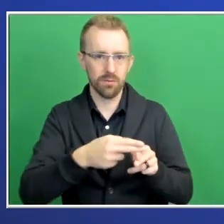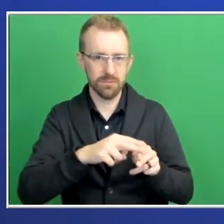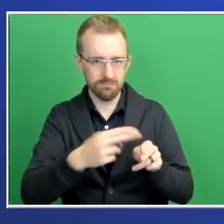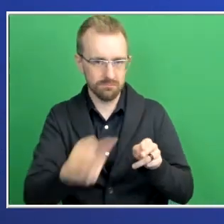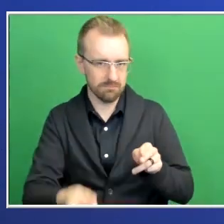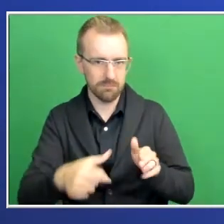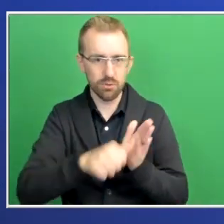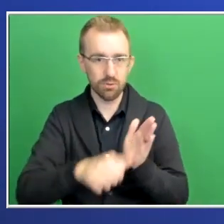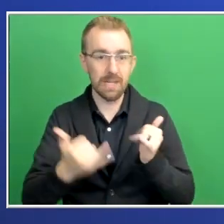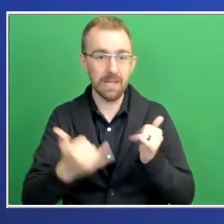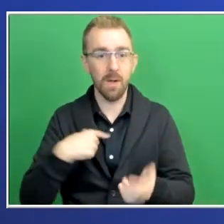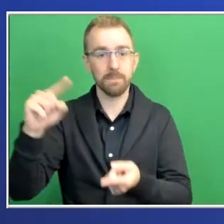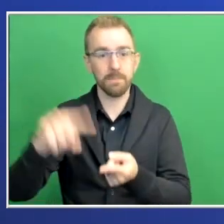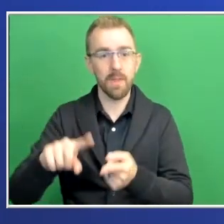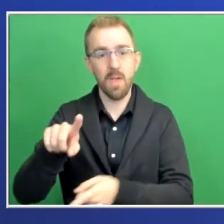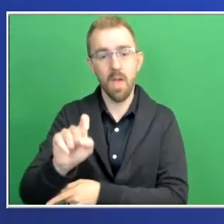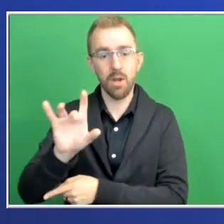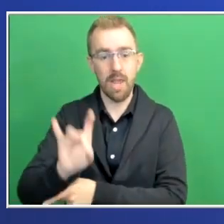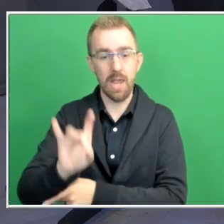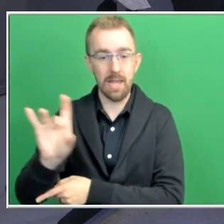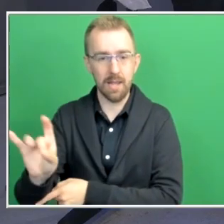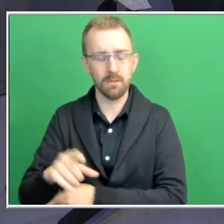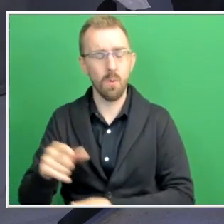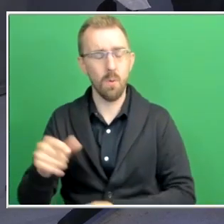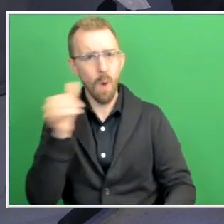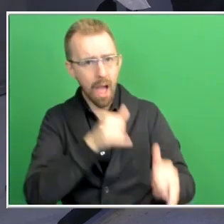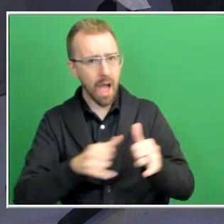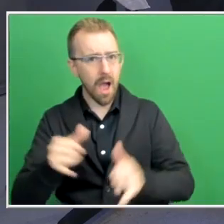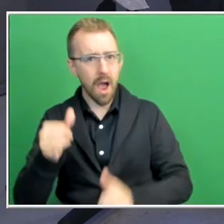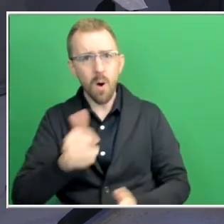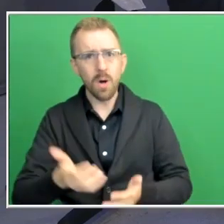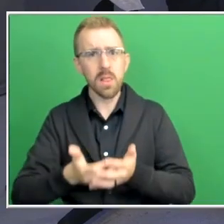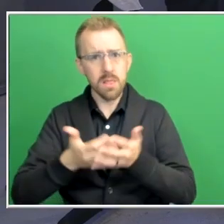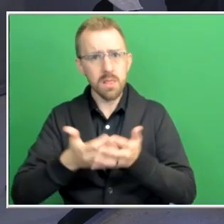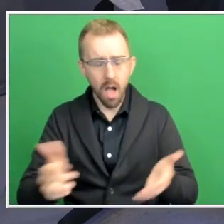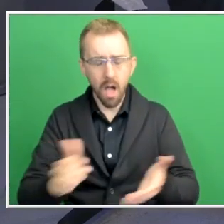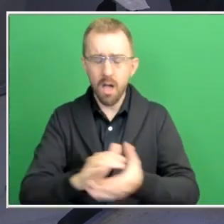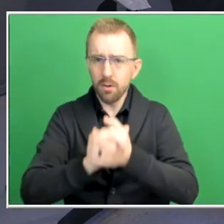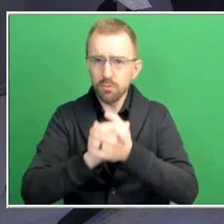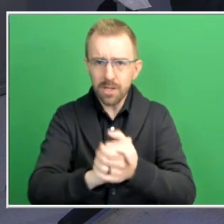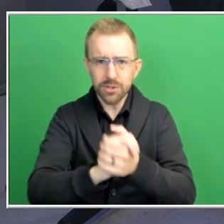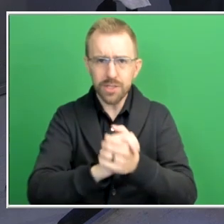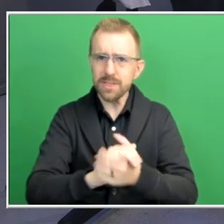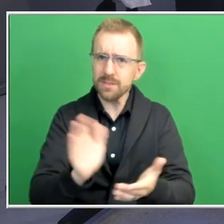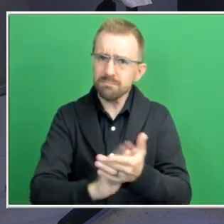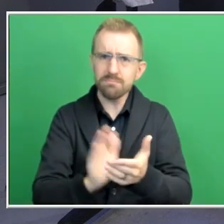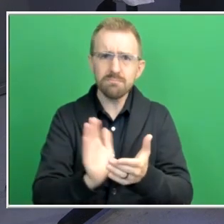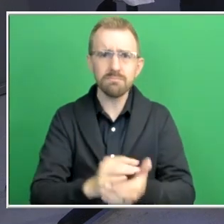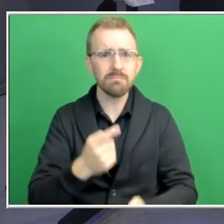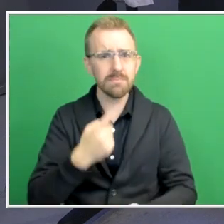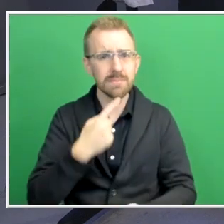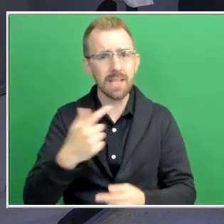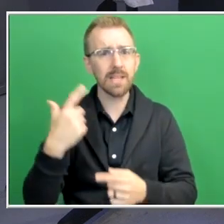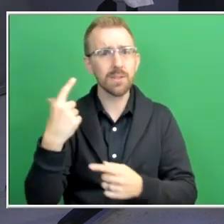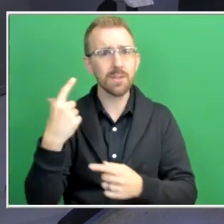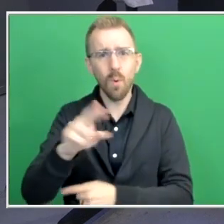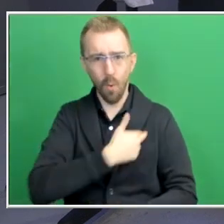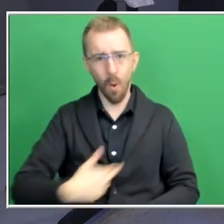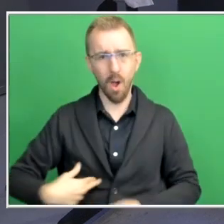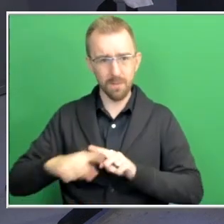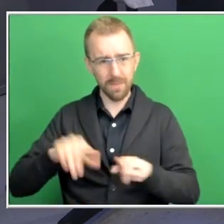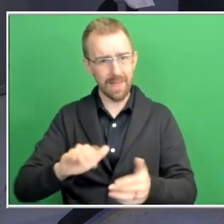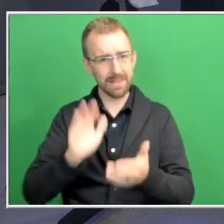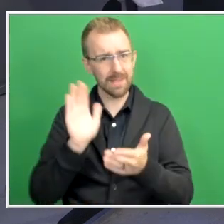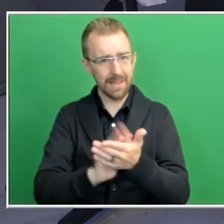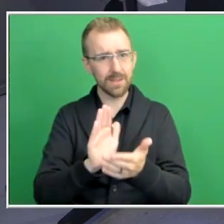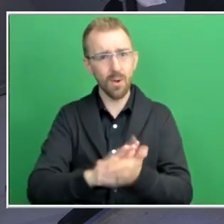to 188. Holy cow, that's a lot. Congratulations, well done. Thank you. I'd say let's go Royals, but that's a let's go Lachey, I think,